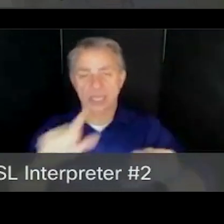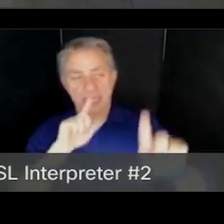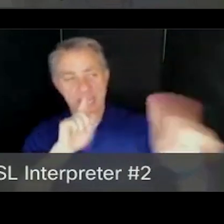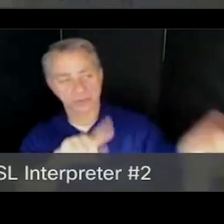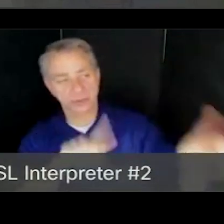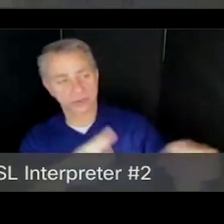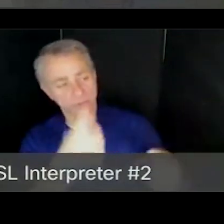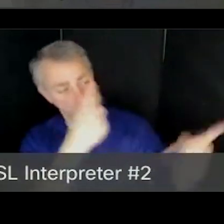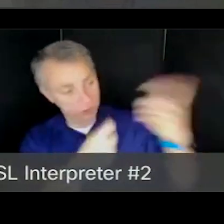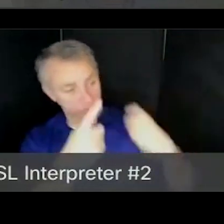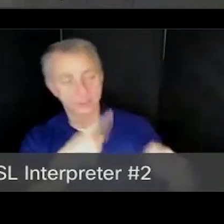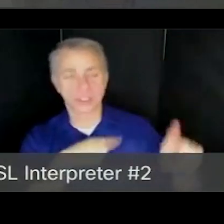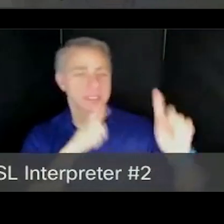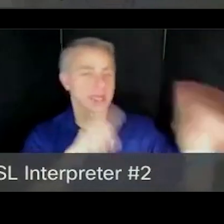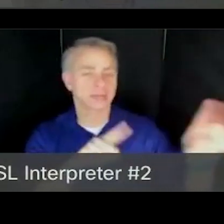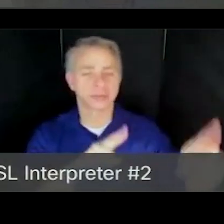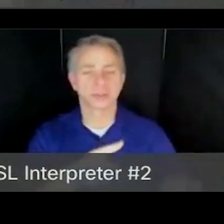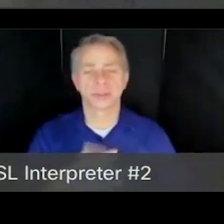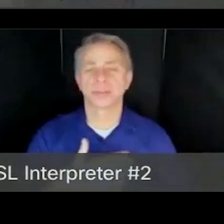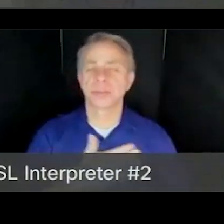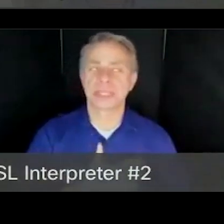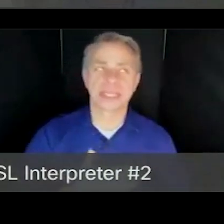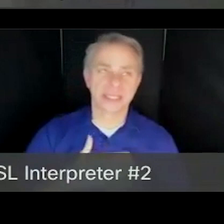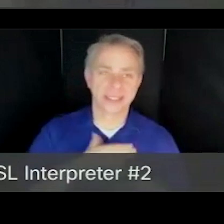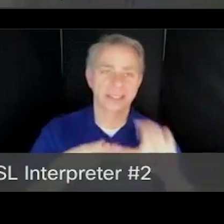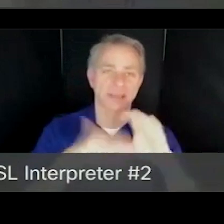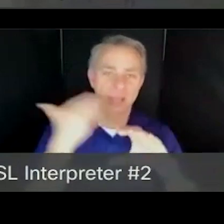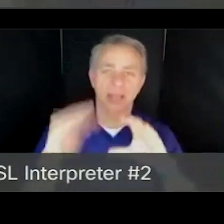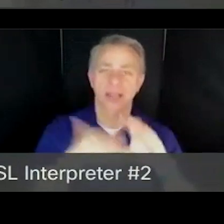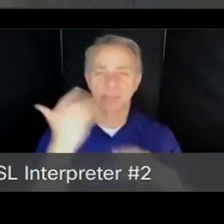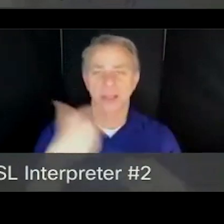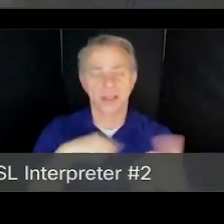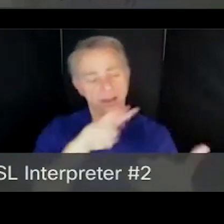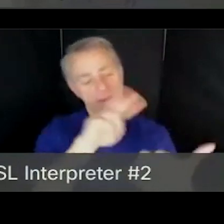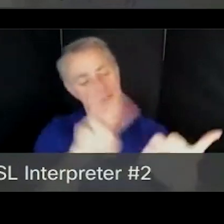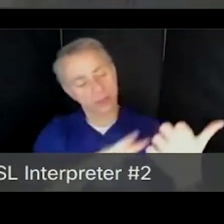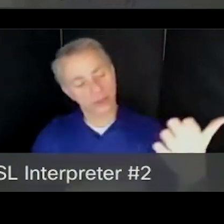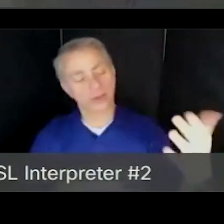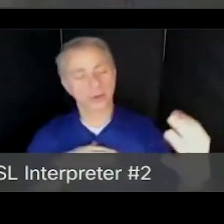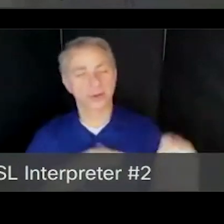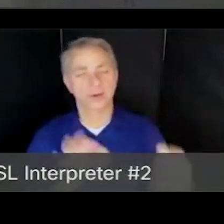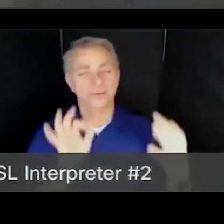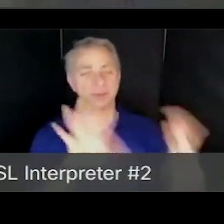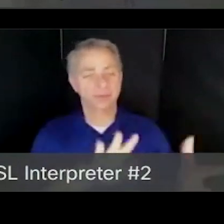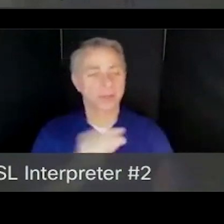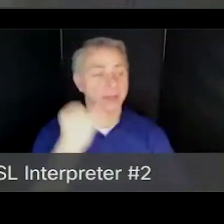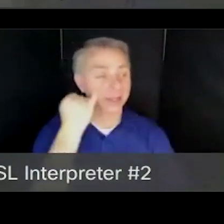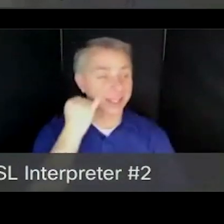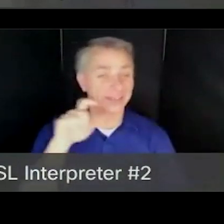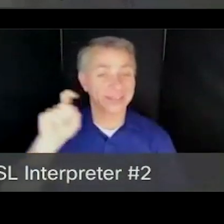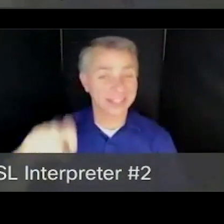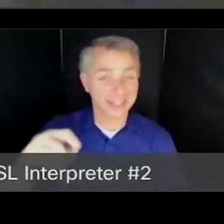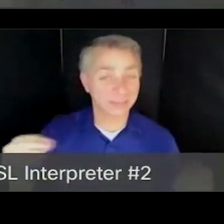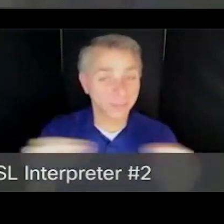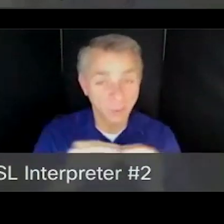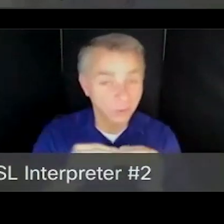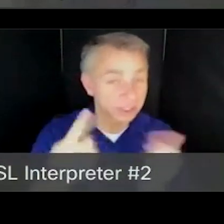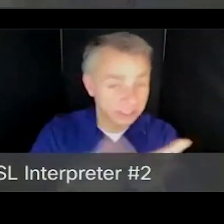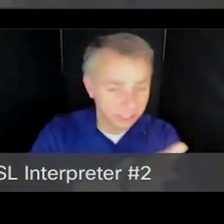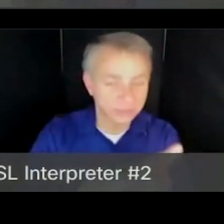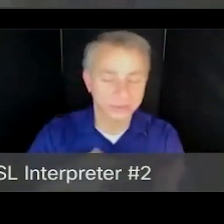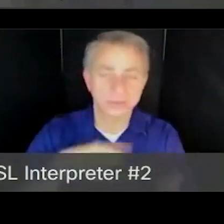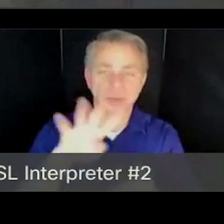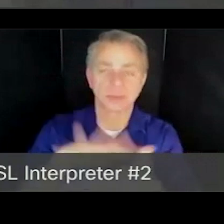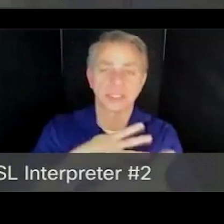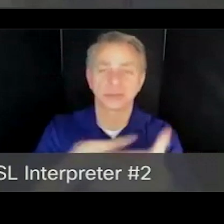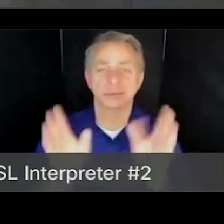All you need to do is email us the idea, and then we'll get your feedback. And if you want to talk, we'll try to schedule a time for a talk. As you're writing, you